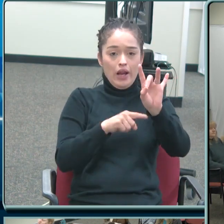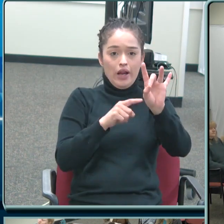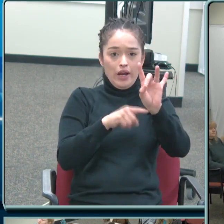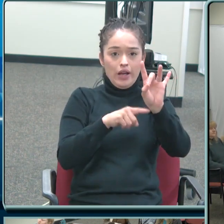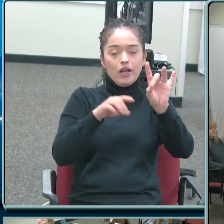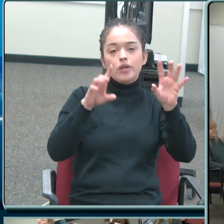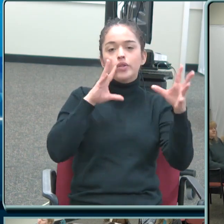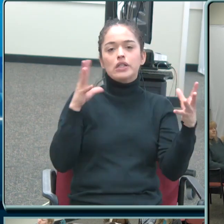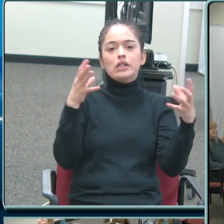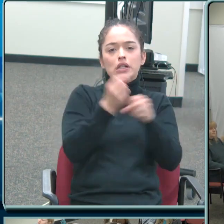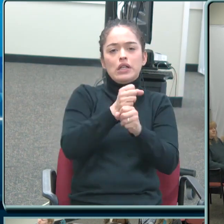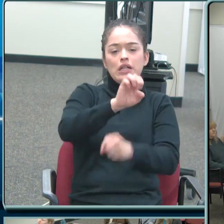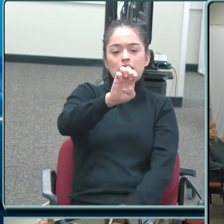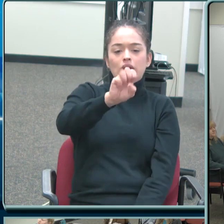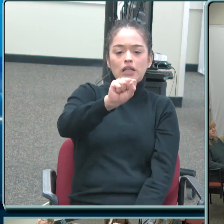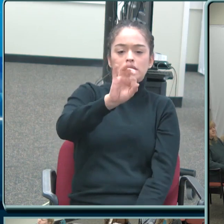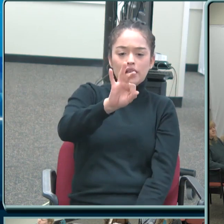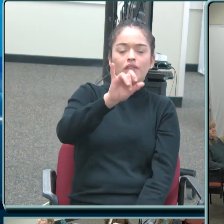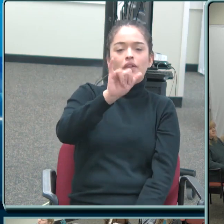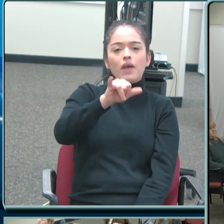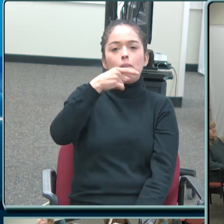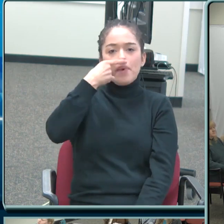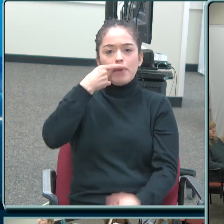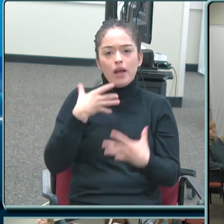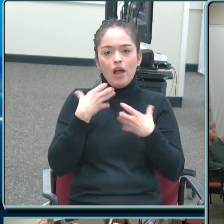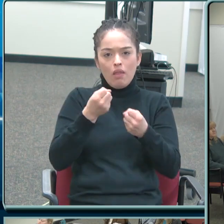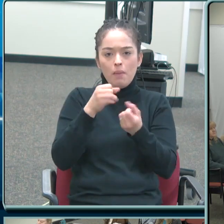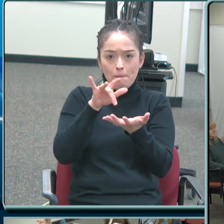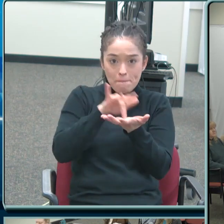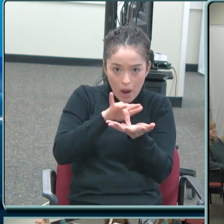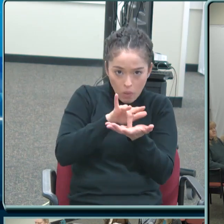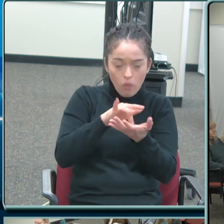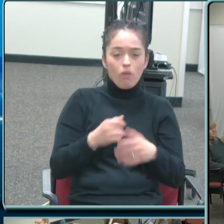now as ESF, which is the public health and medical.